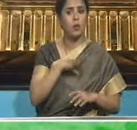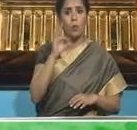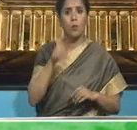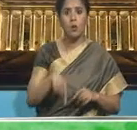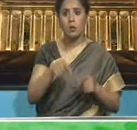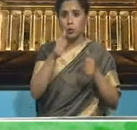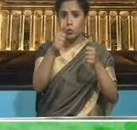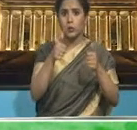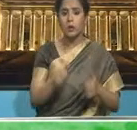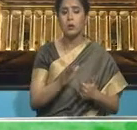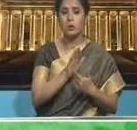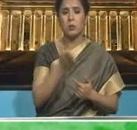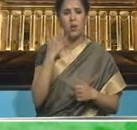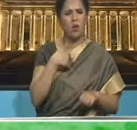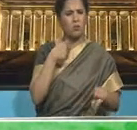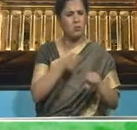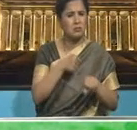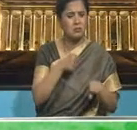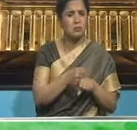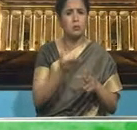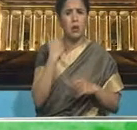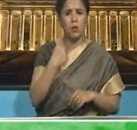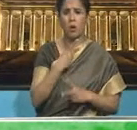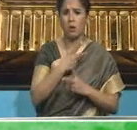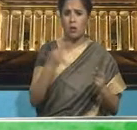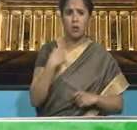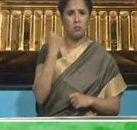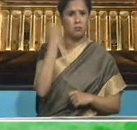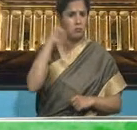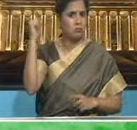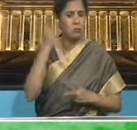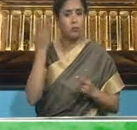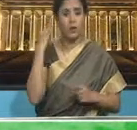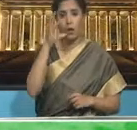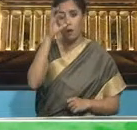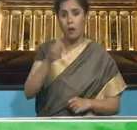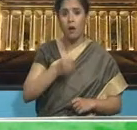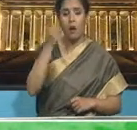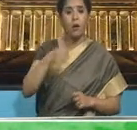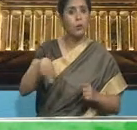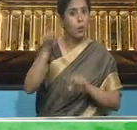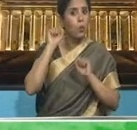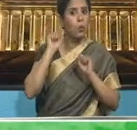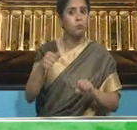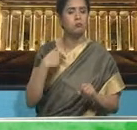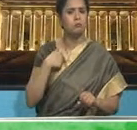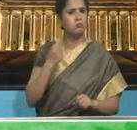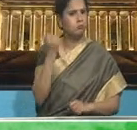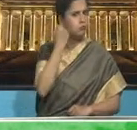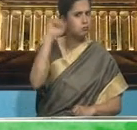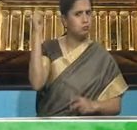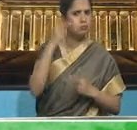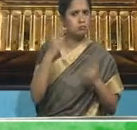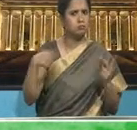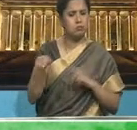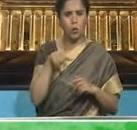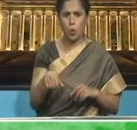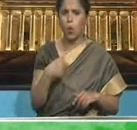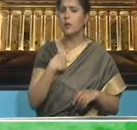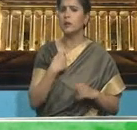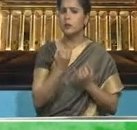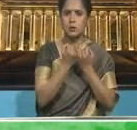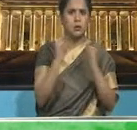of the freedom struggle. The national movement led by Mahatma Gandhi was as much about winning